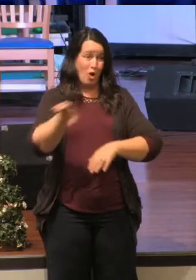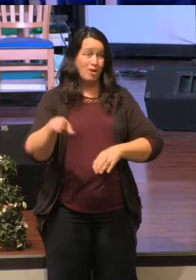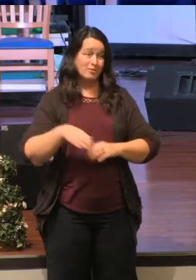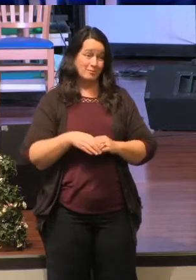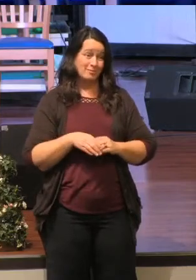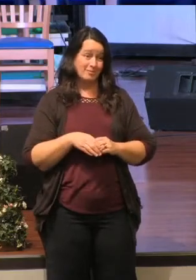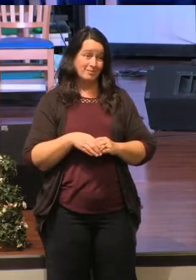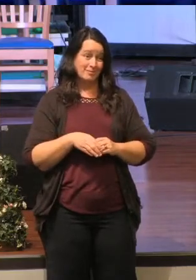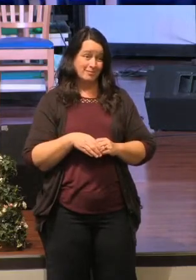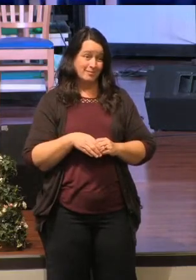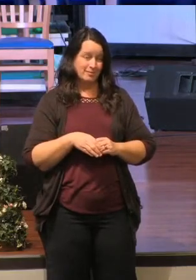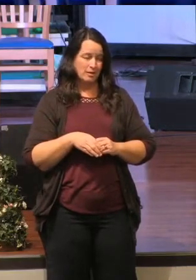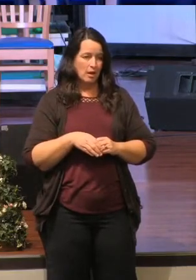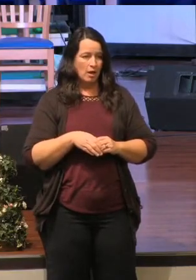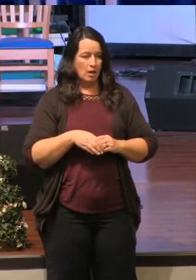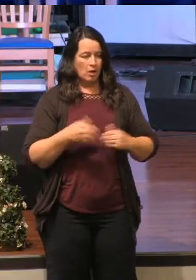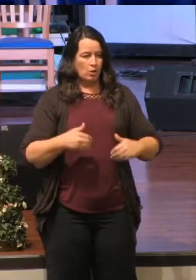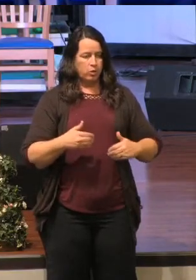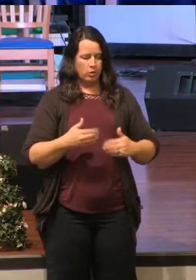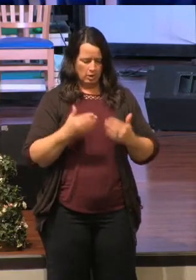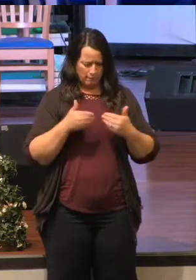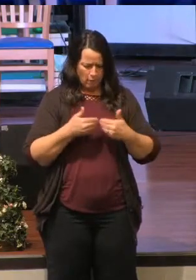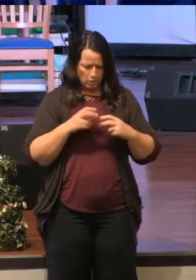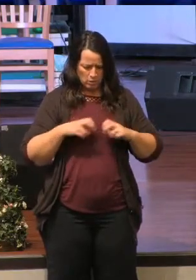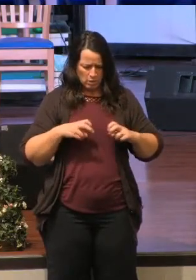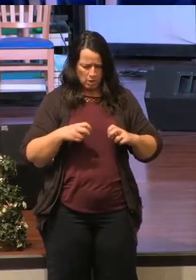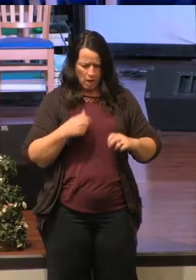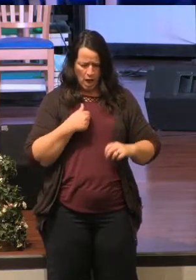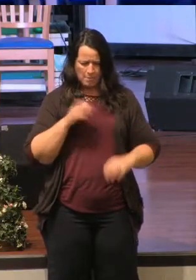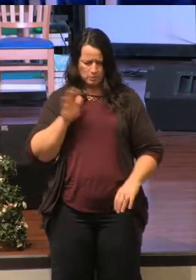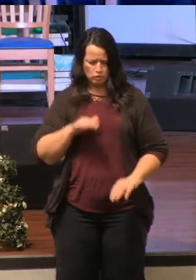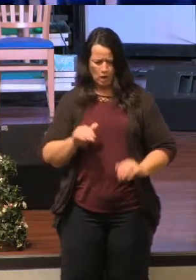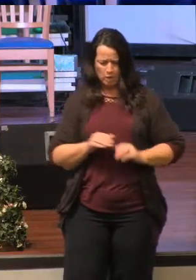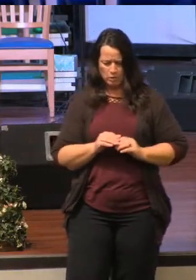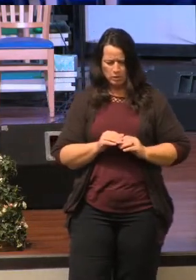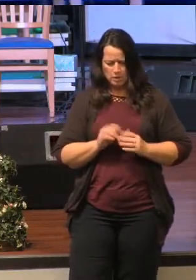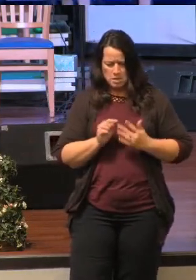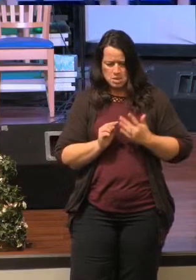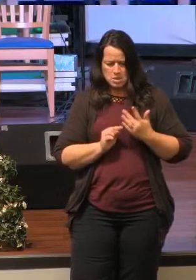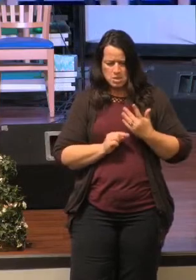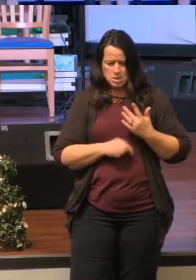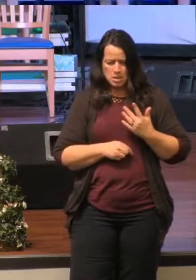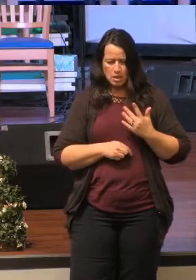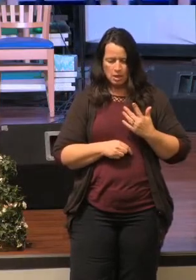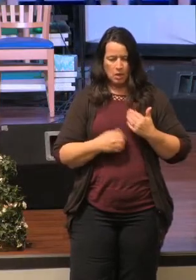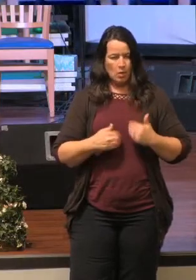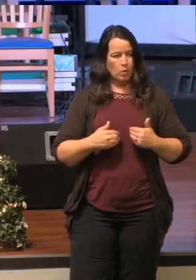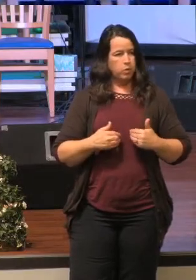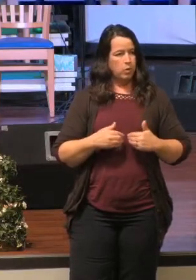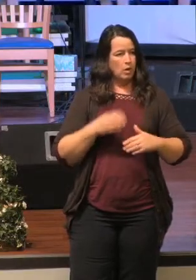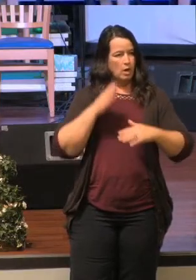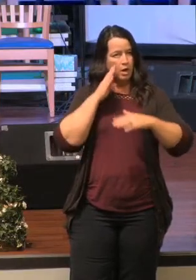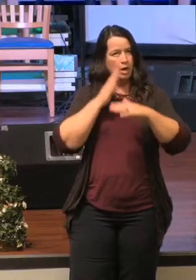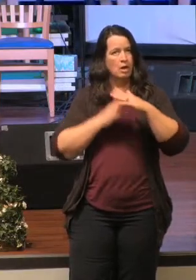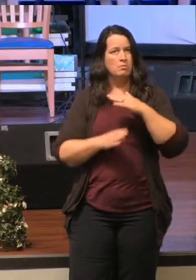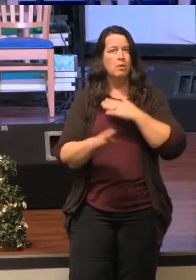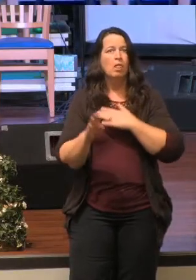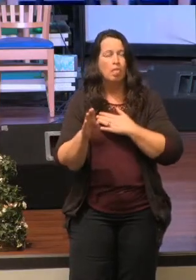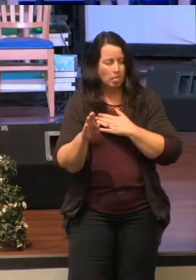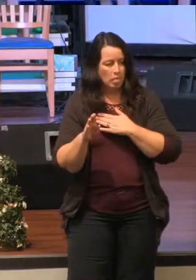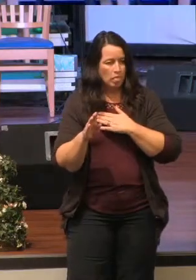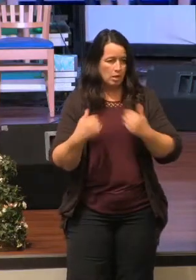that fosters humility. I am who I am as God's child. That fosters security. It fosters certainty. And I agree with